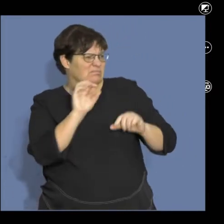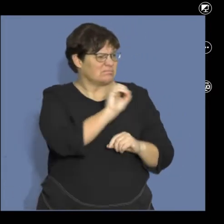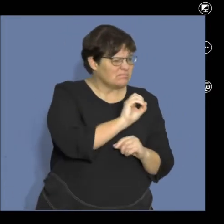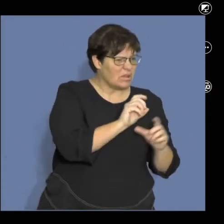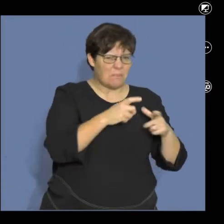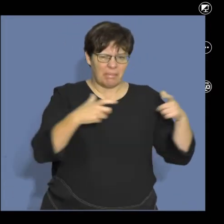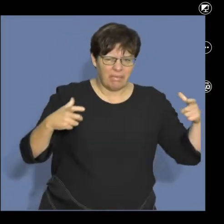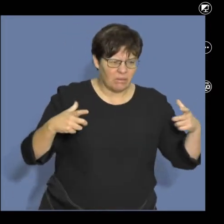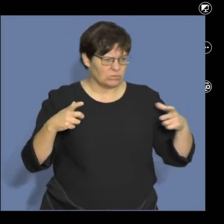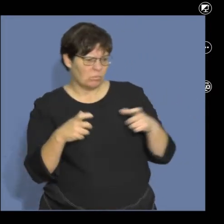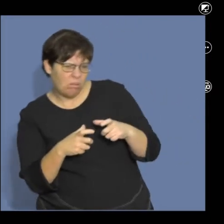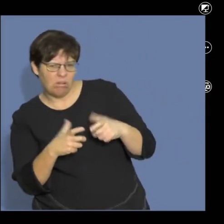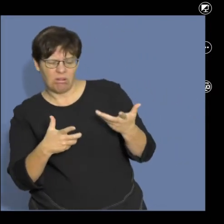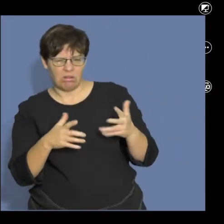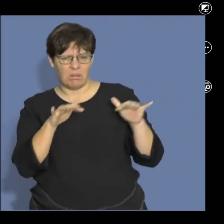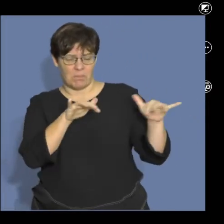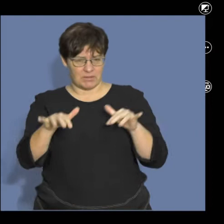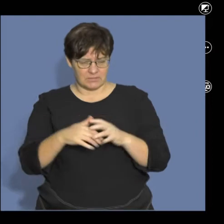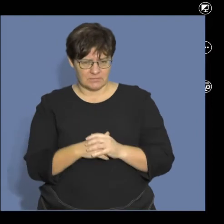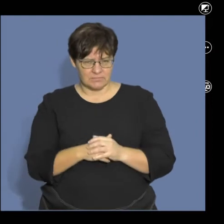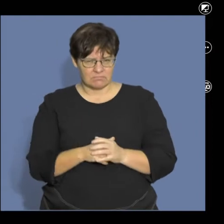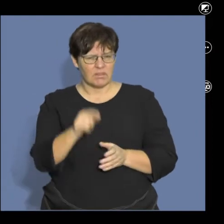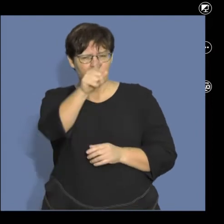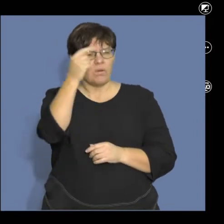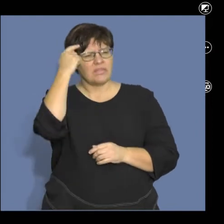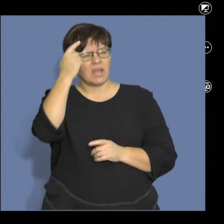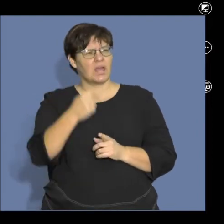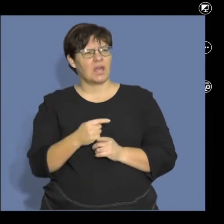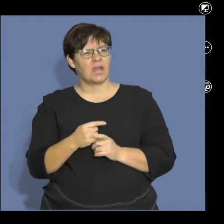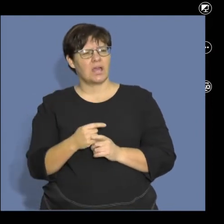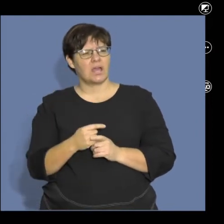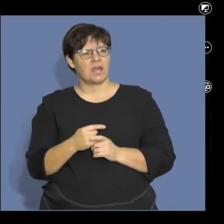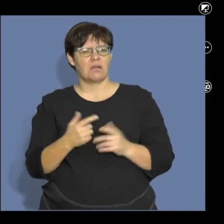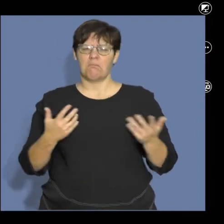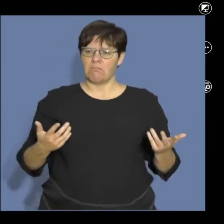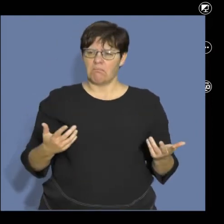let's consider this question. Have you ever thought about why